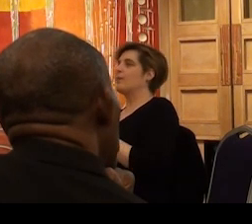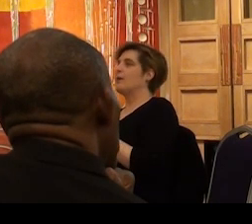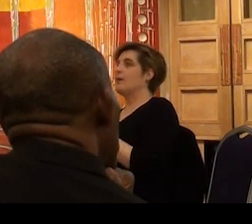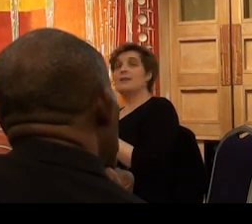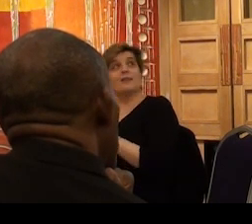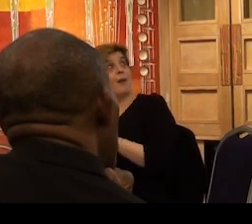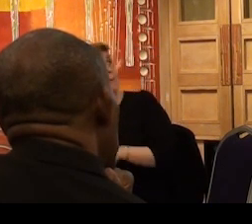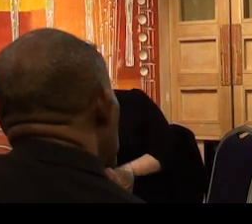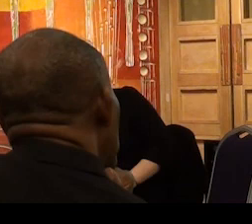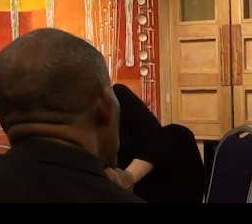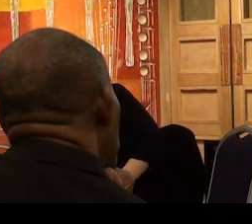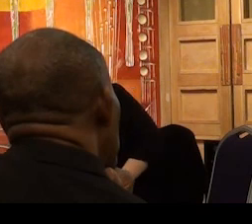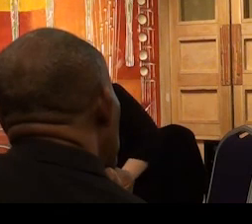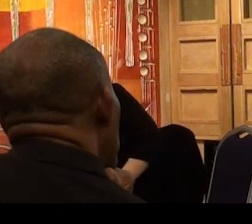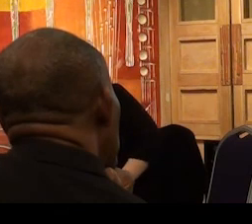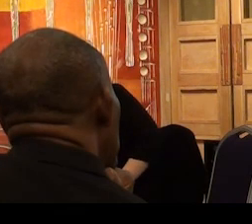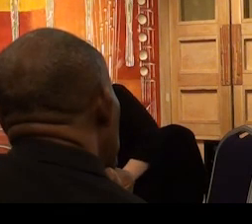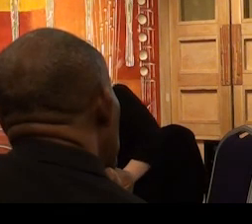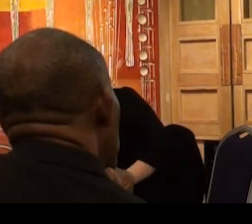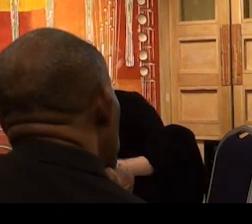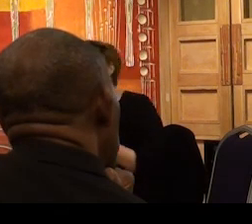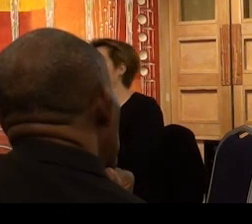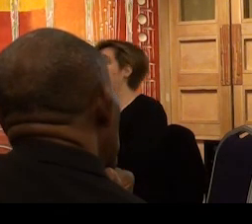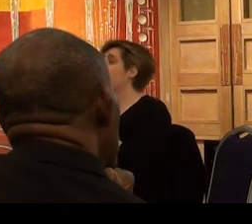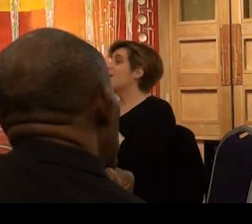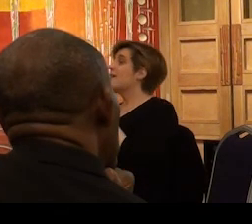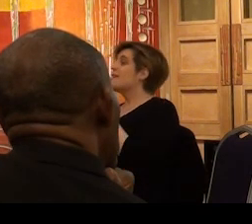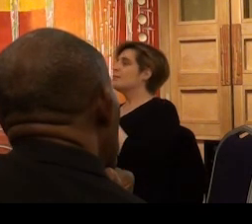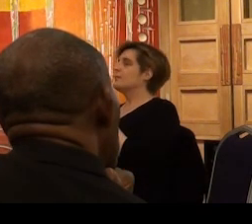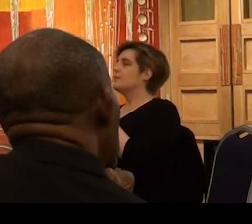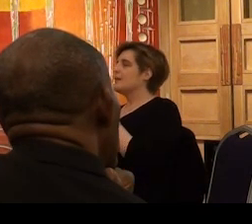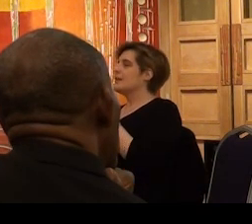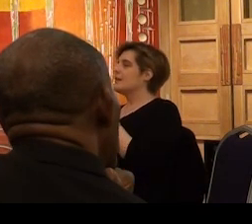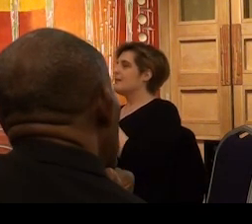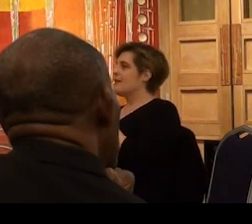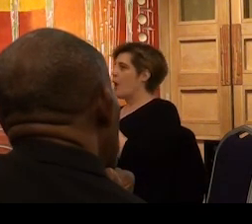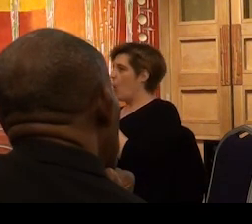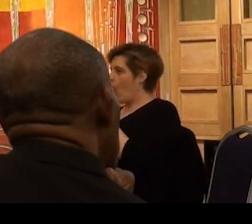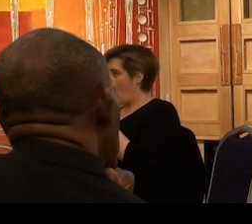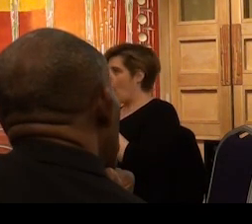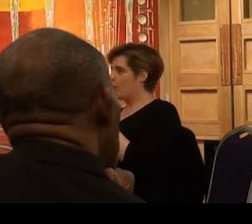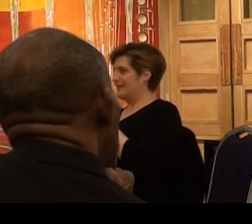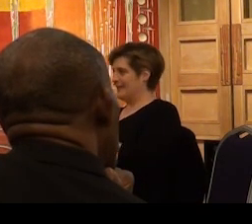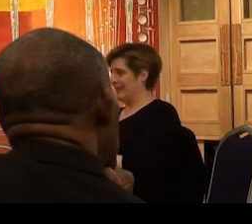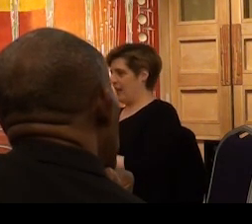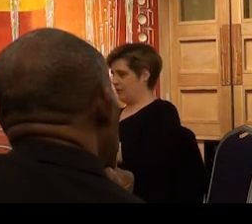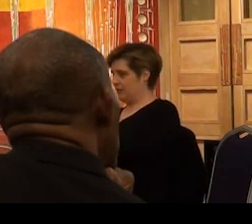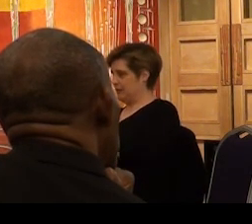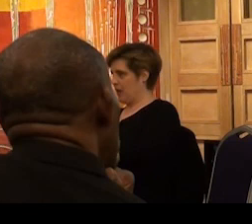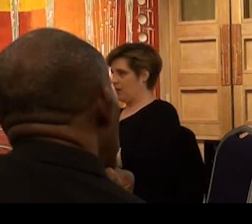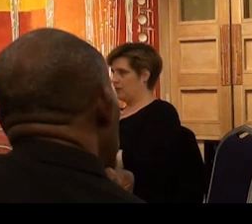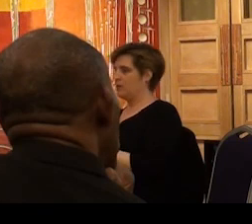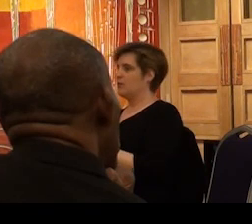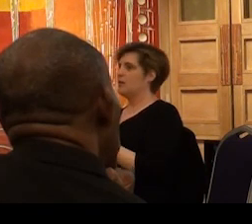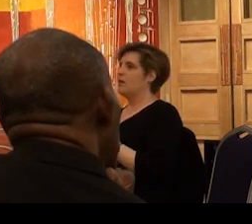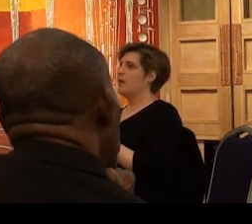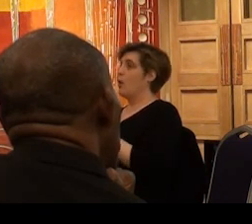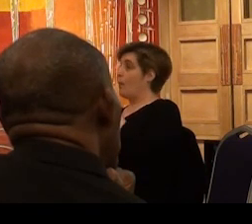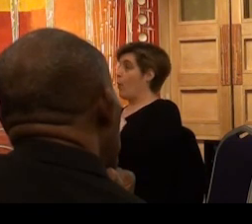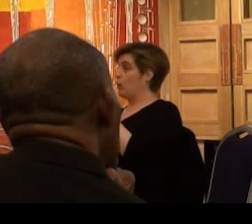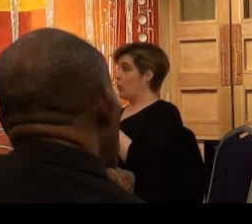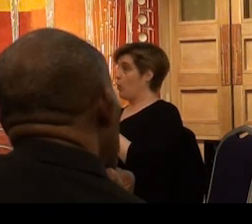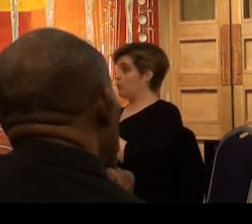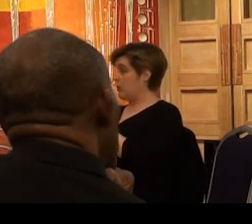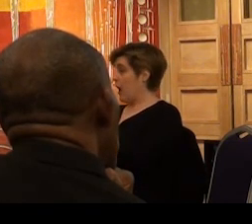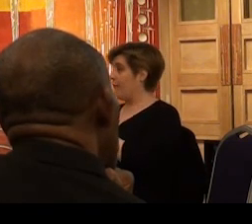an advocate is the most important for me. Being able to advocate for all those different groups is vital. Have we found the final piece? Probably not, probably never